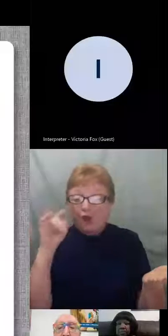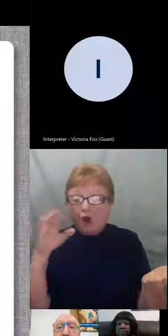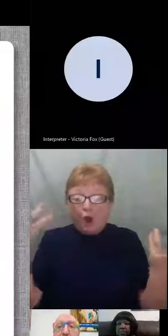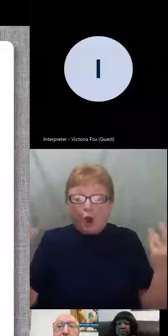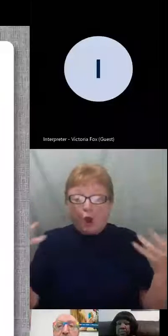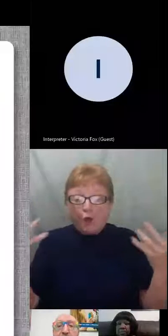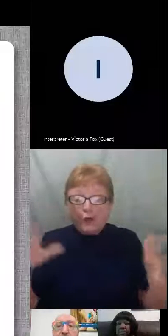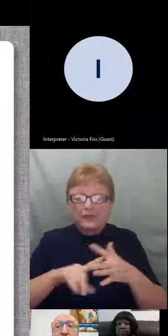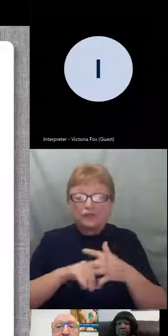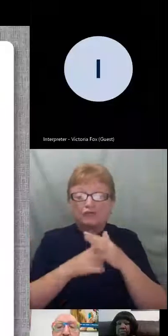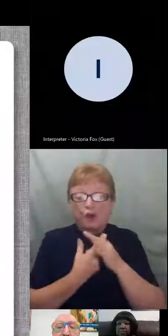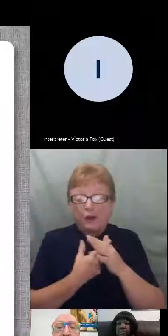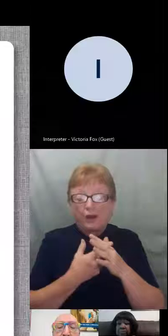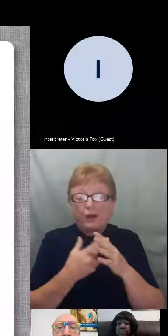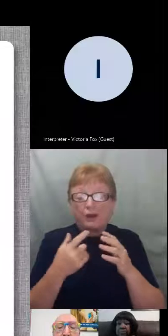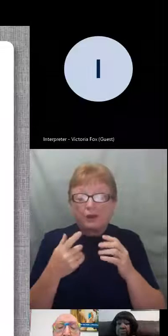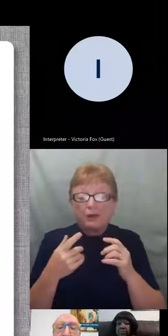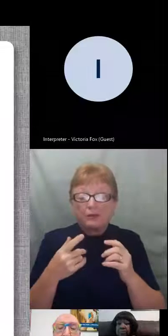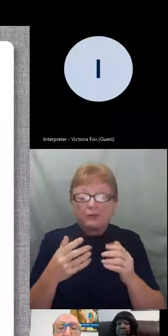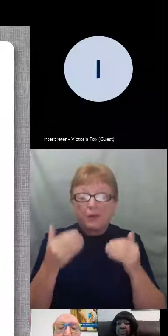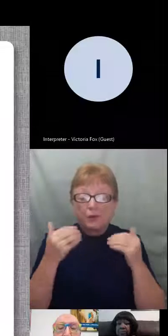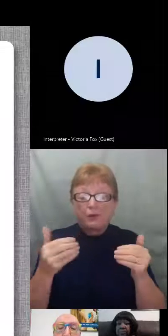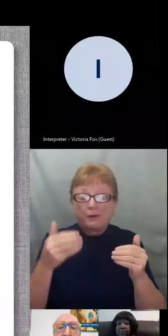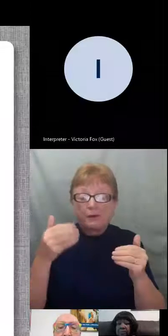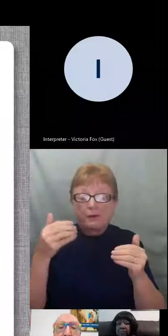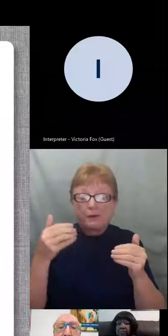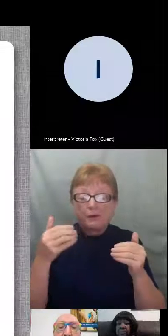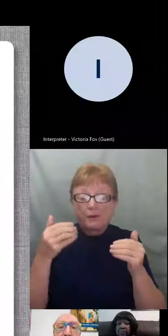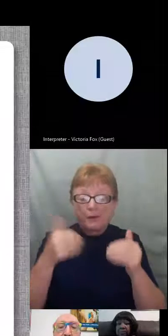started. That's it's